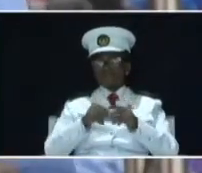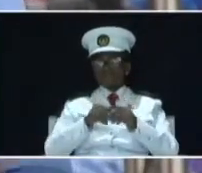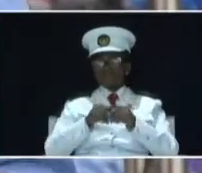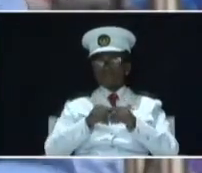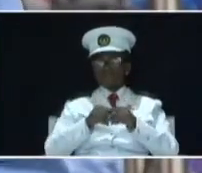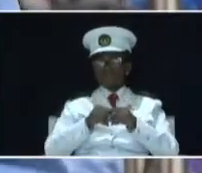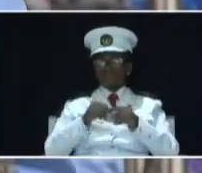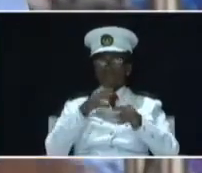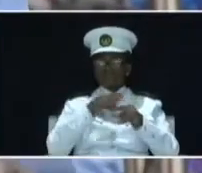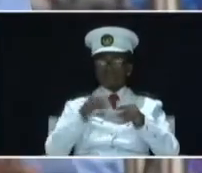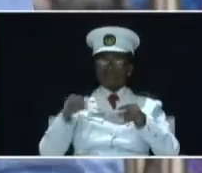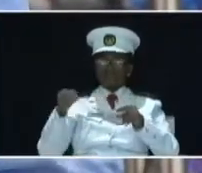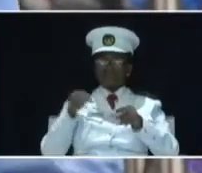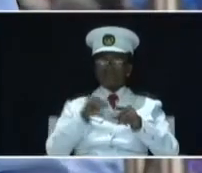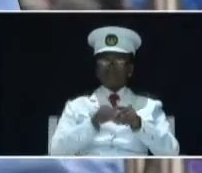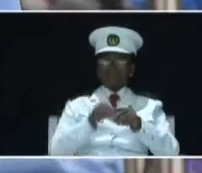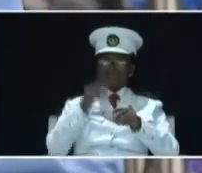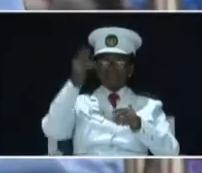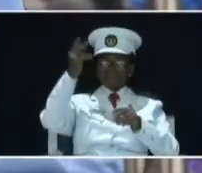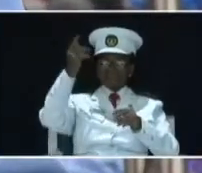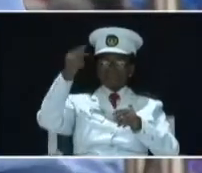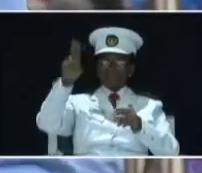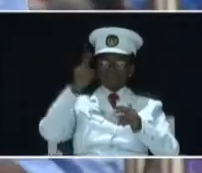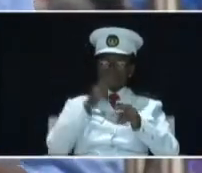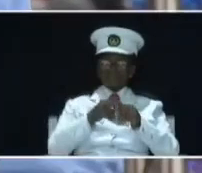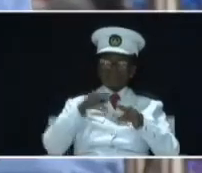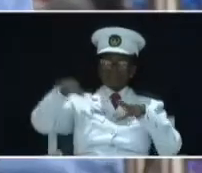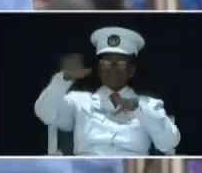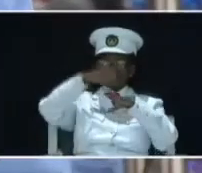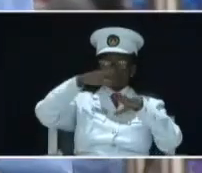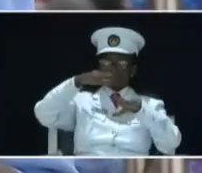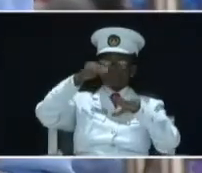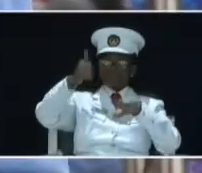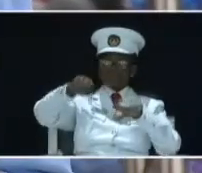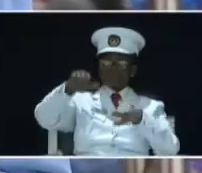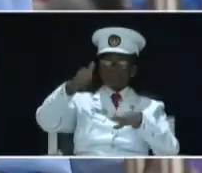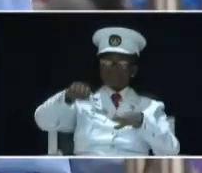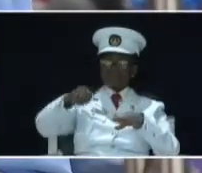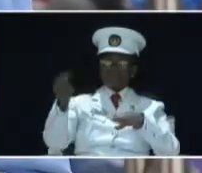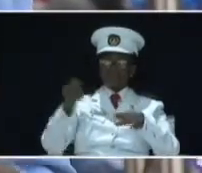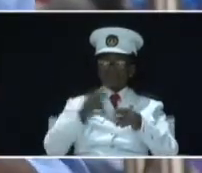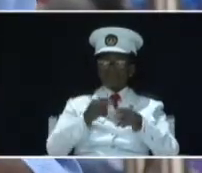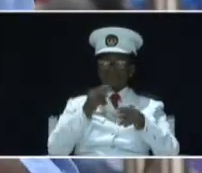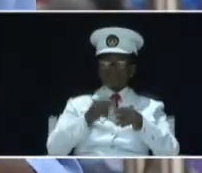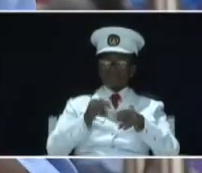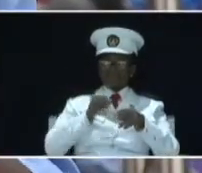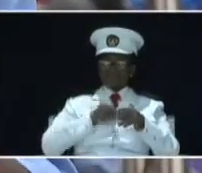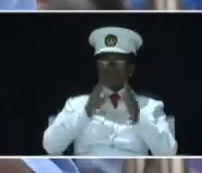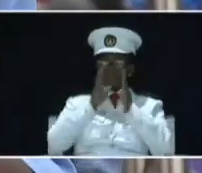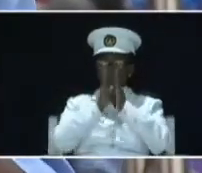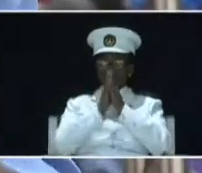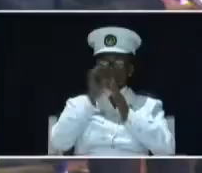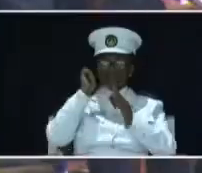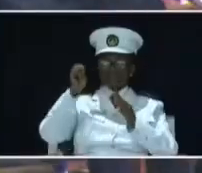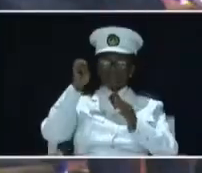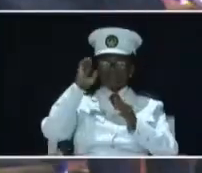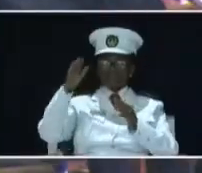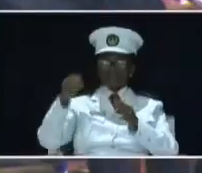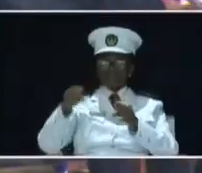And in the name that's above every other name, I pray he will find a new partner here